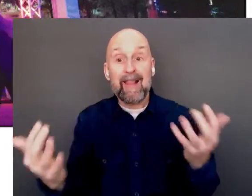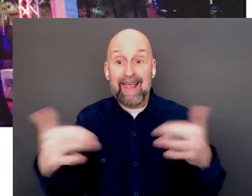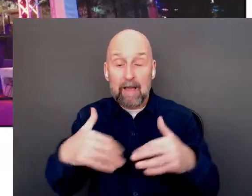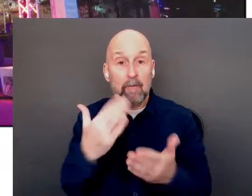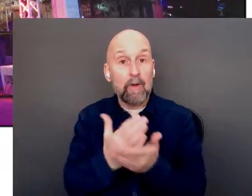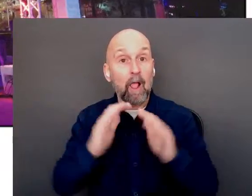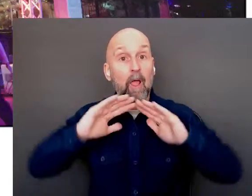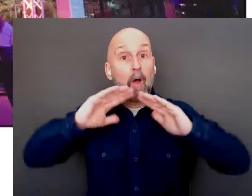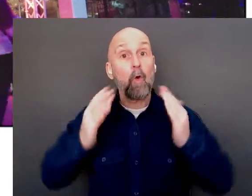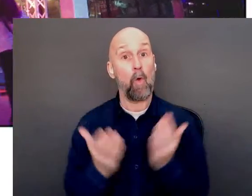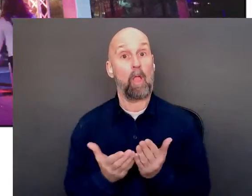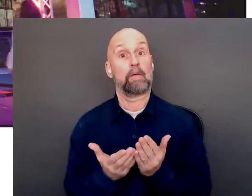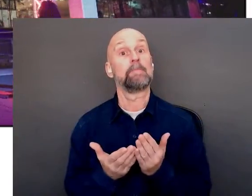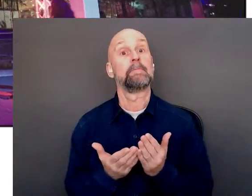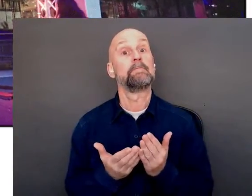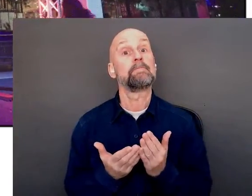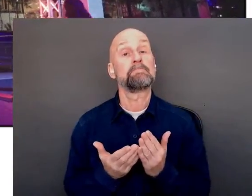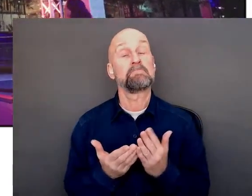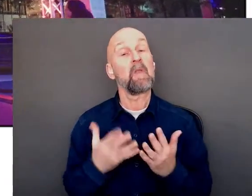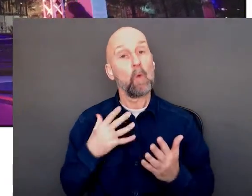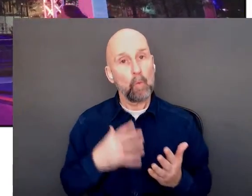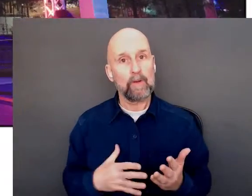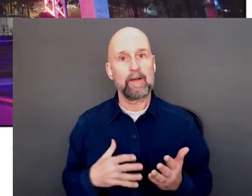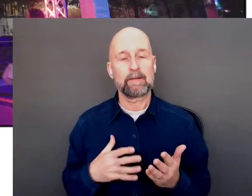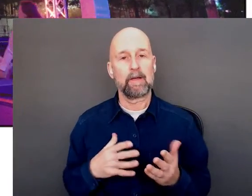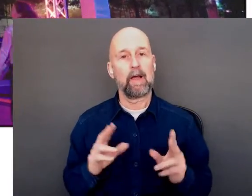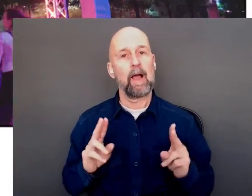to be less in the